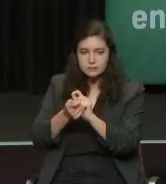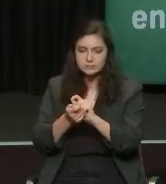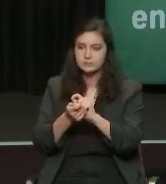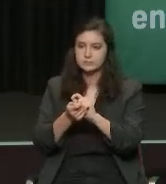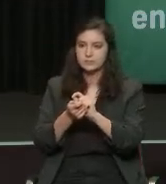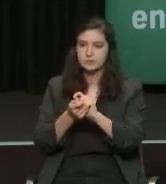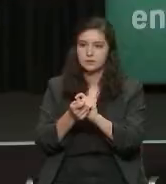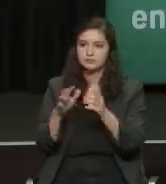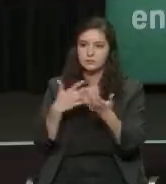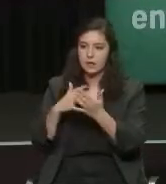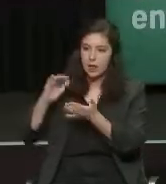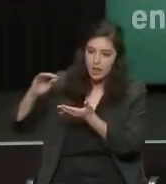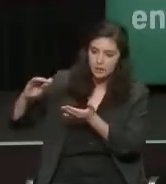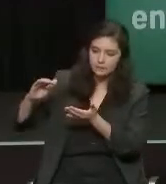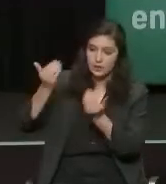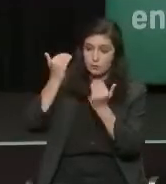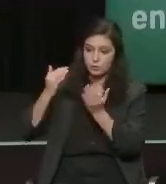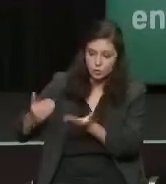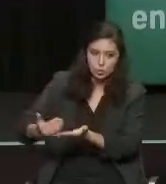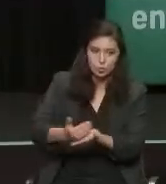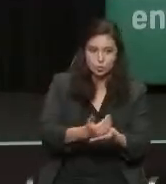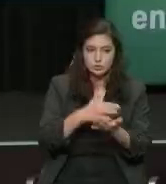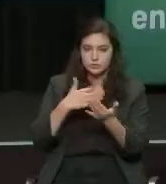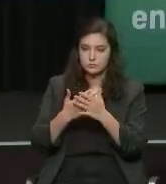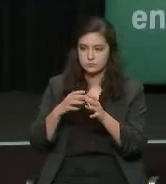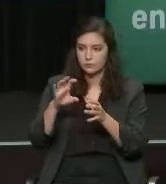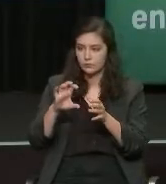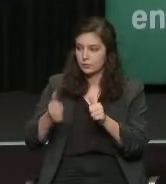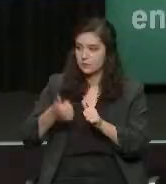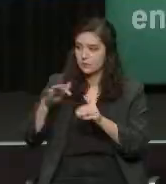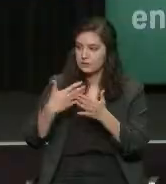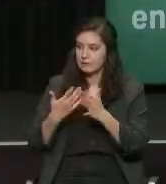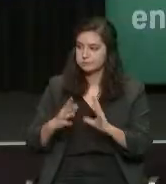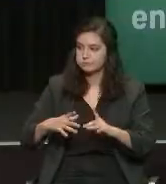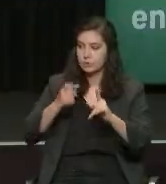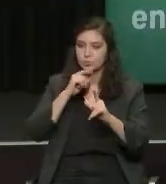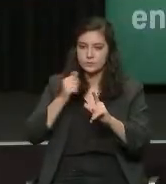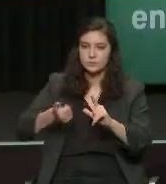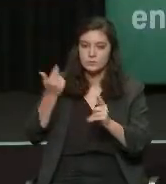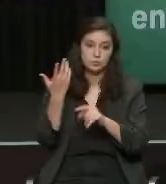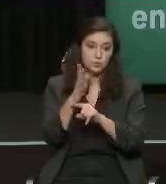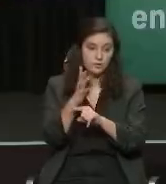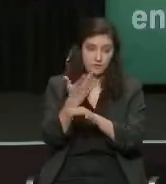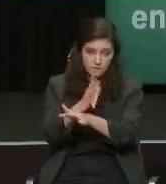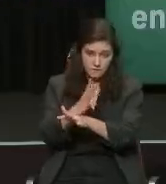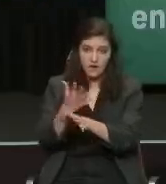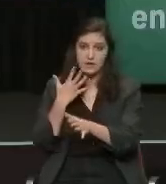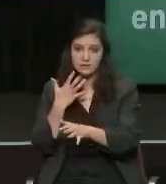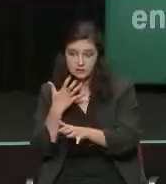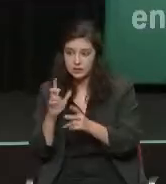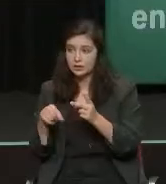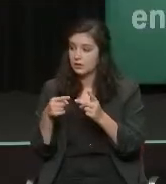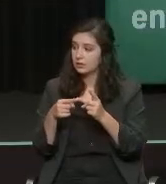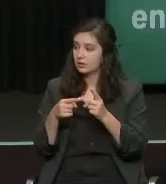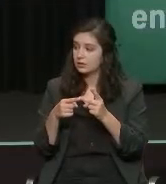on satellite data to better manage the territory, developing new capabilities for fire prevention, biomass monitoring